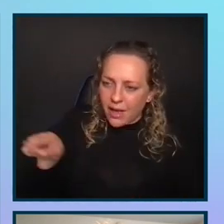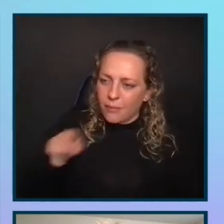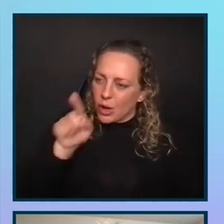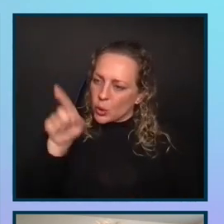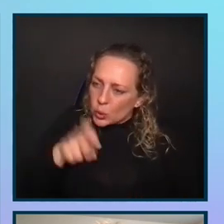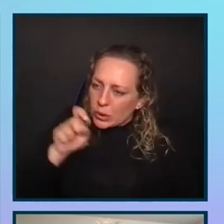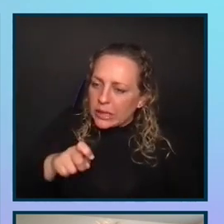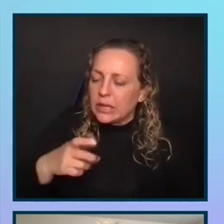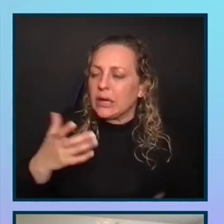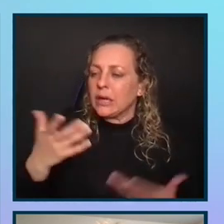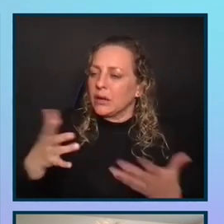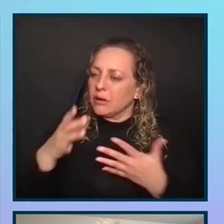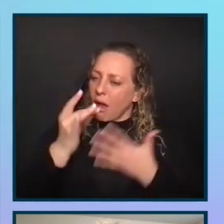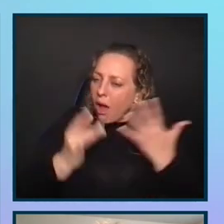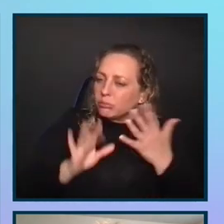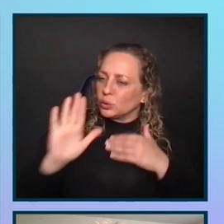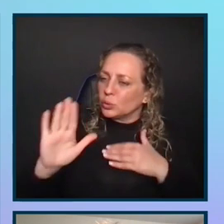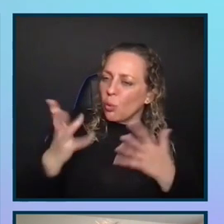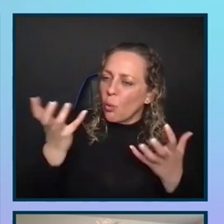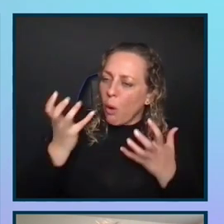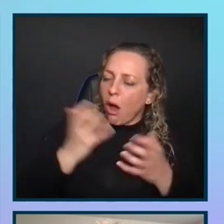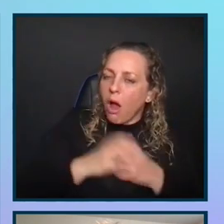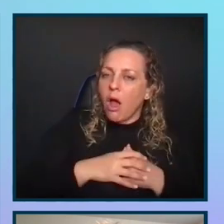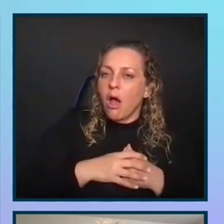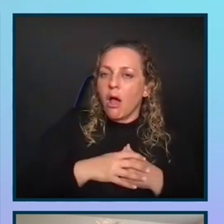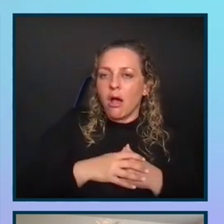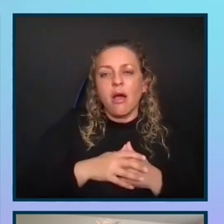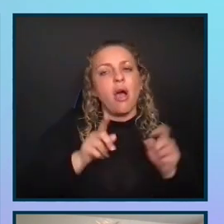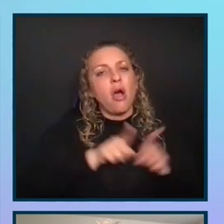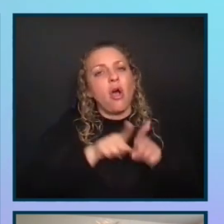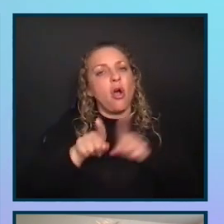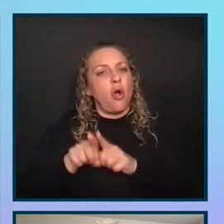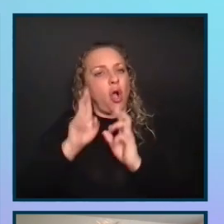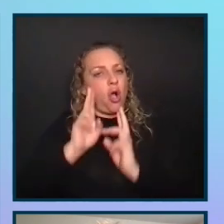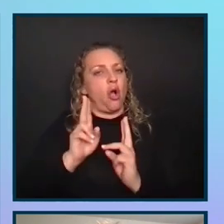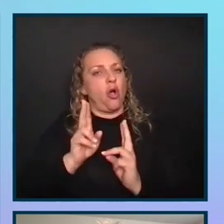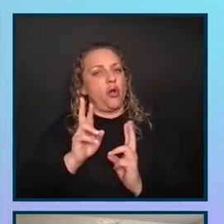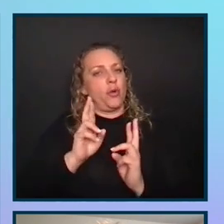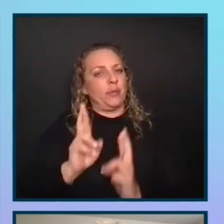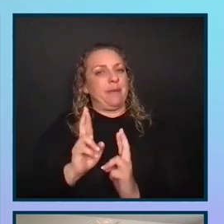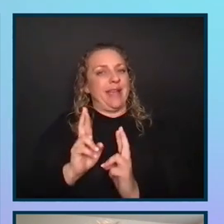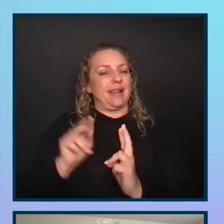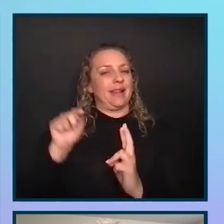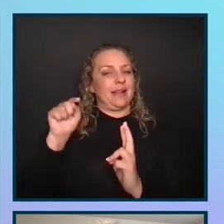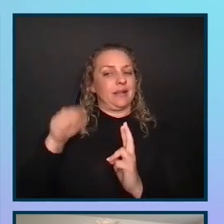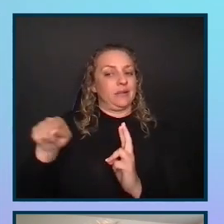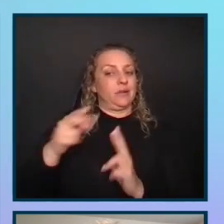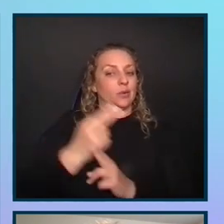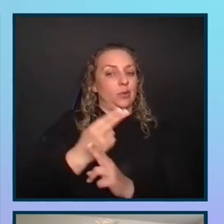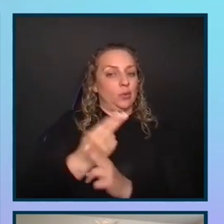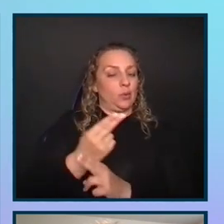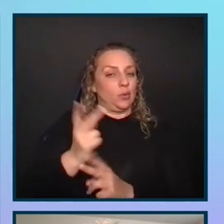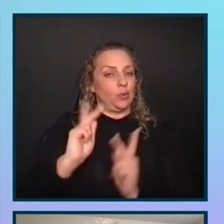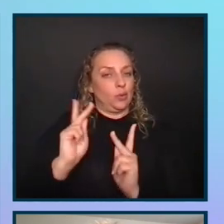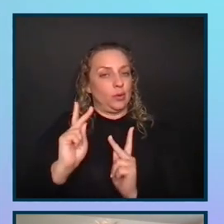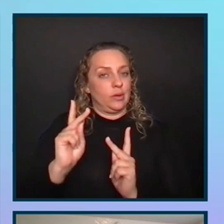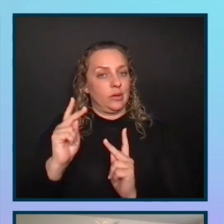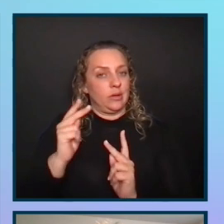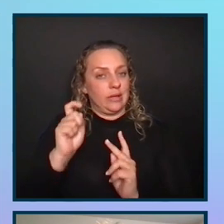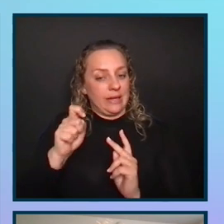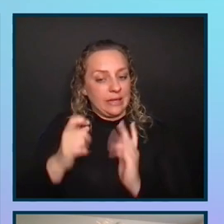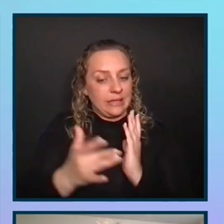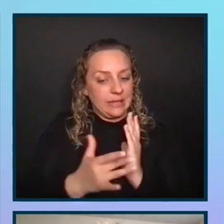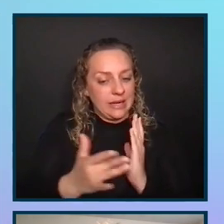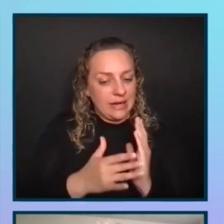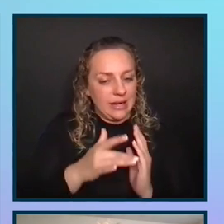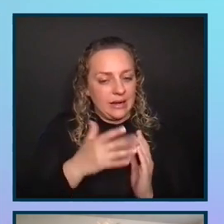give users choice, but it's good to also honor and respect that the user is probably not using your website